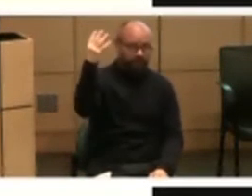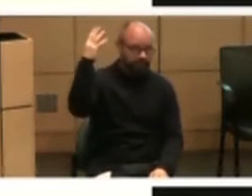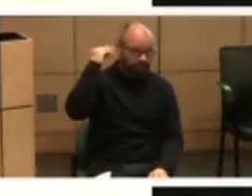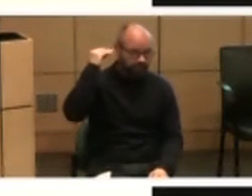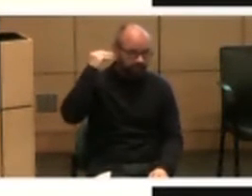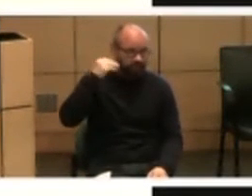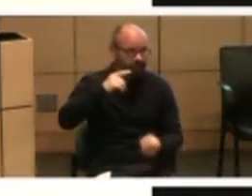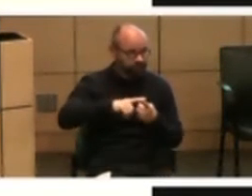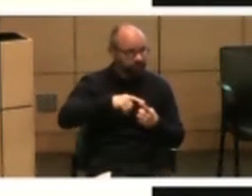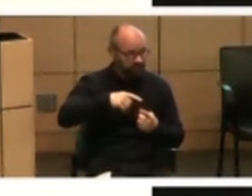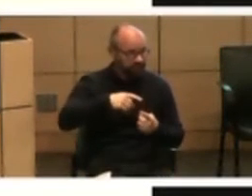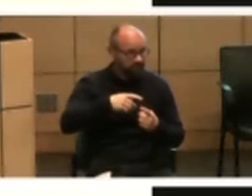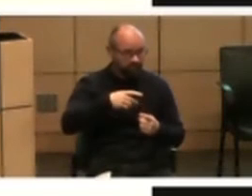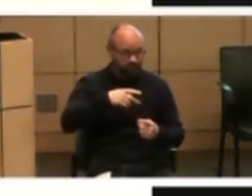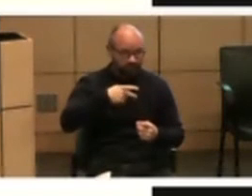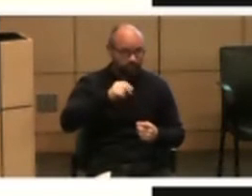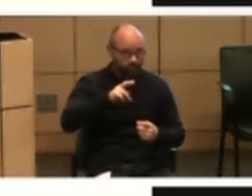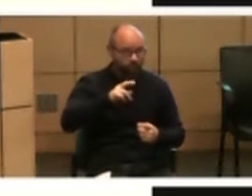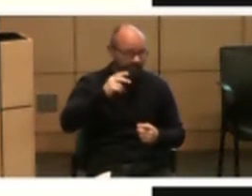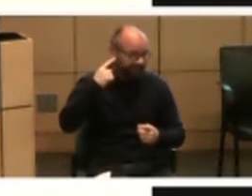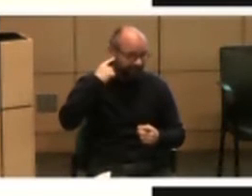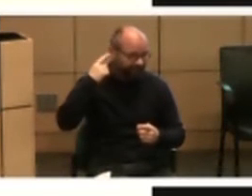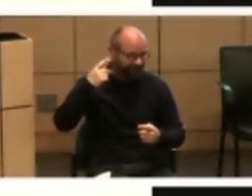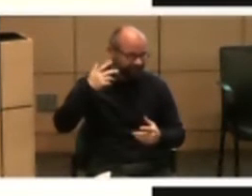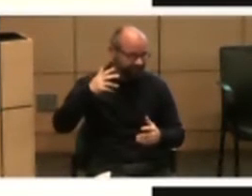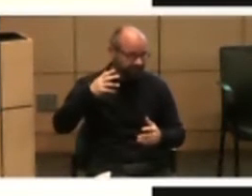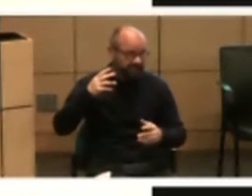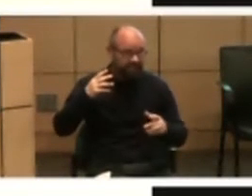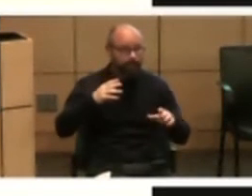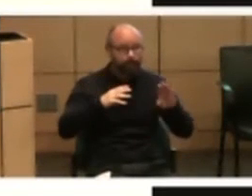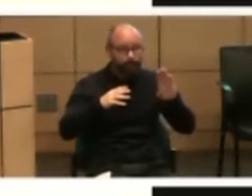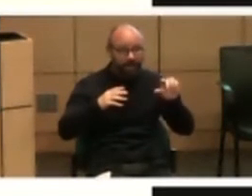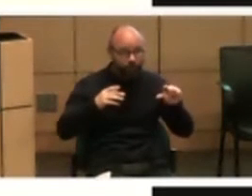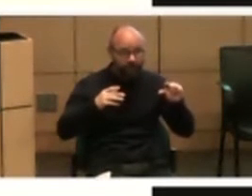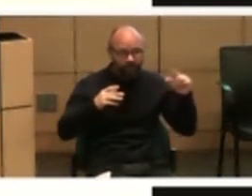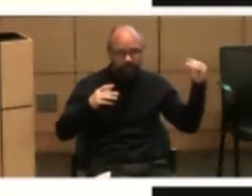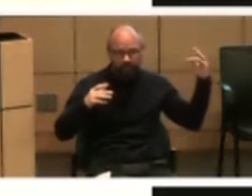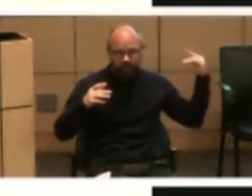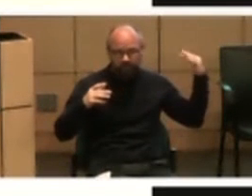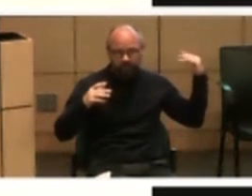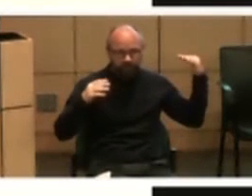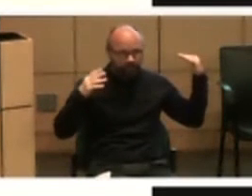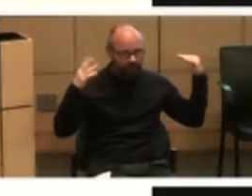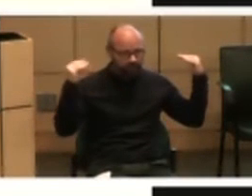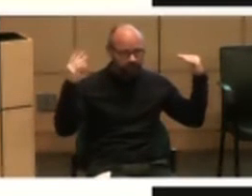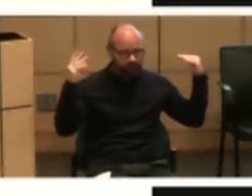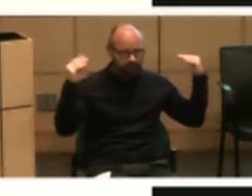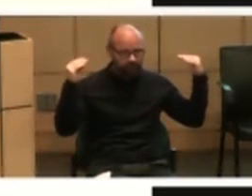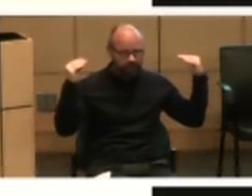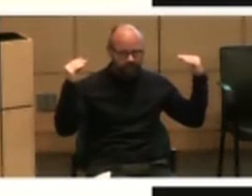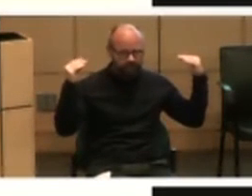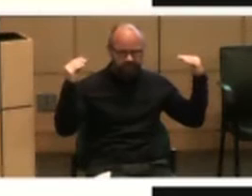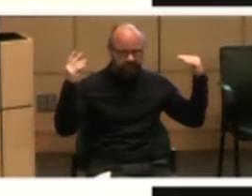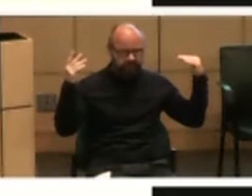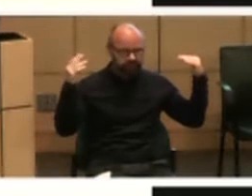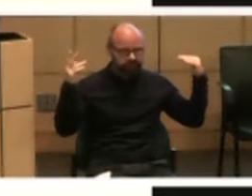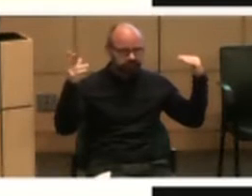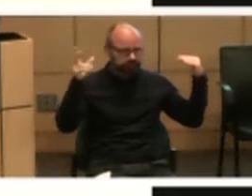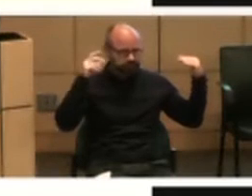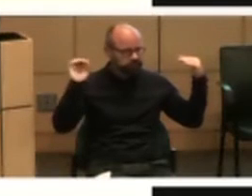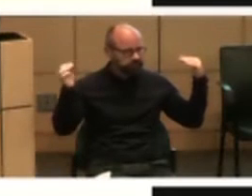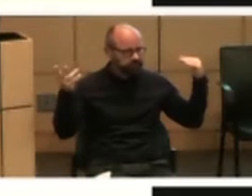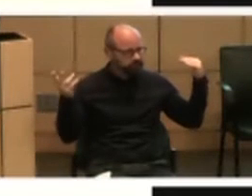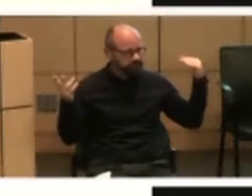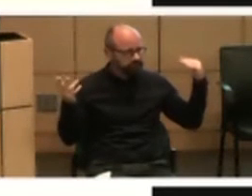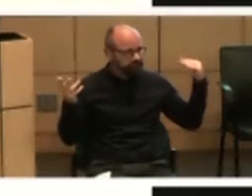and the background to the normal hearing ear, that there's a big decrement in performance, okay? And the other thing you can see is that this